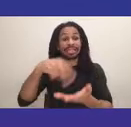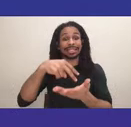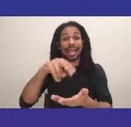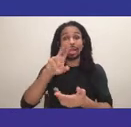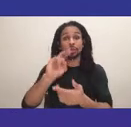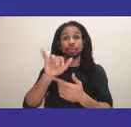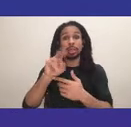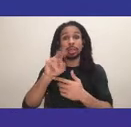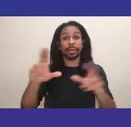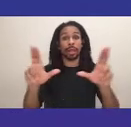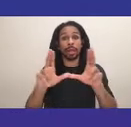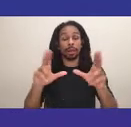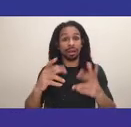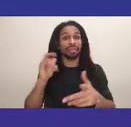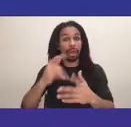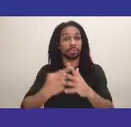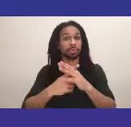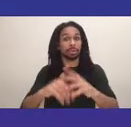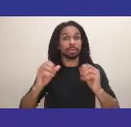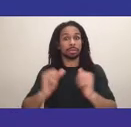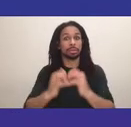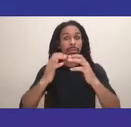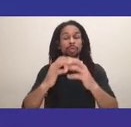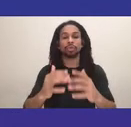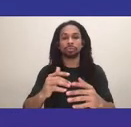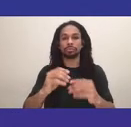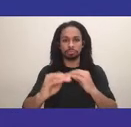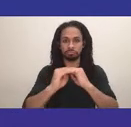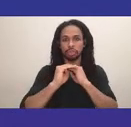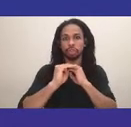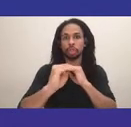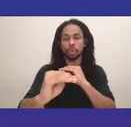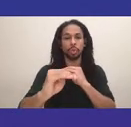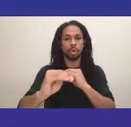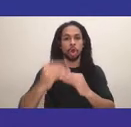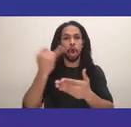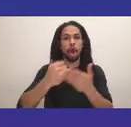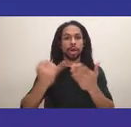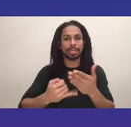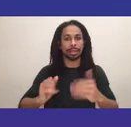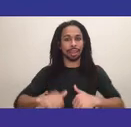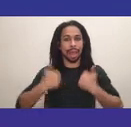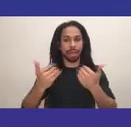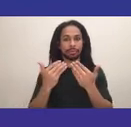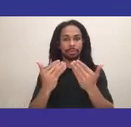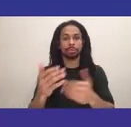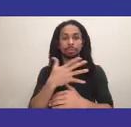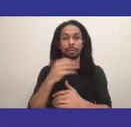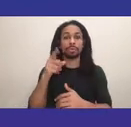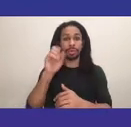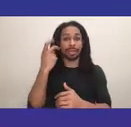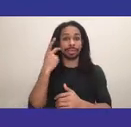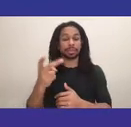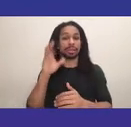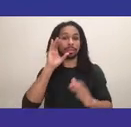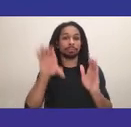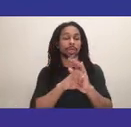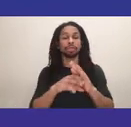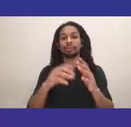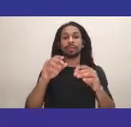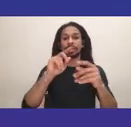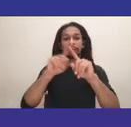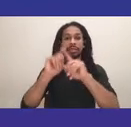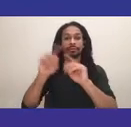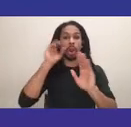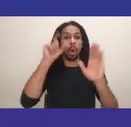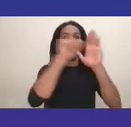freelance artists' livelihoods. And all of their logos can currently be seen on the screen in a collage. At the